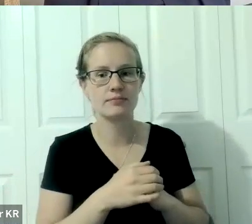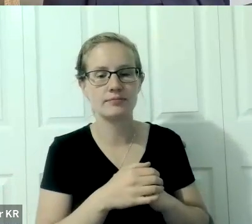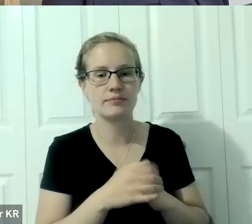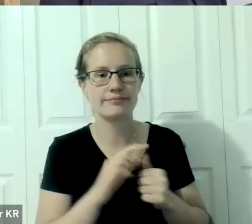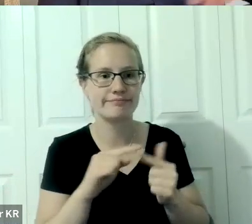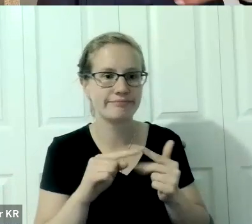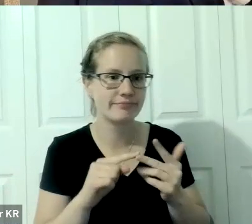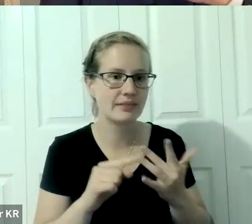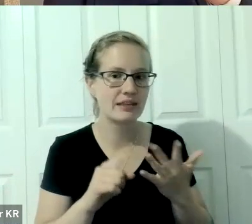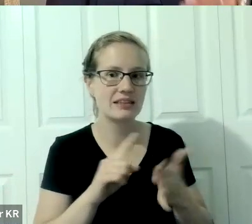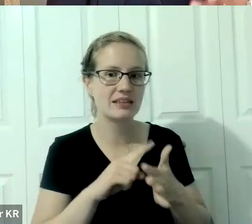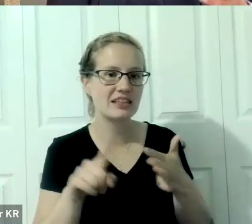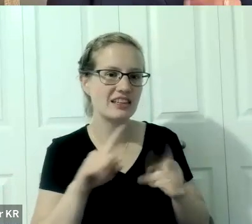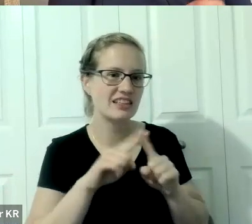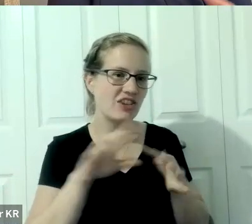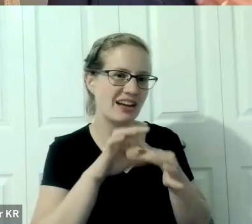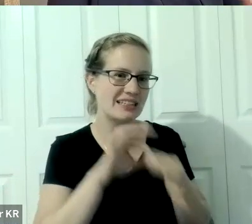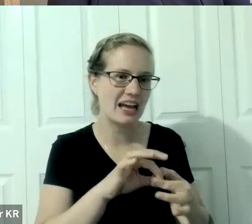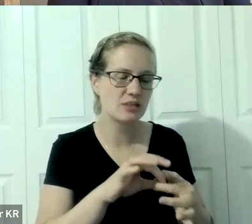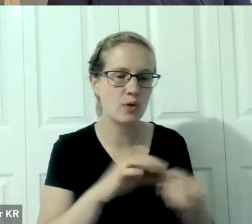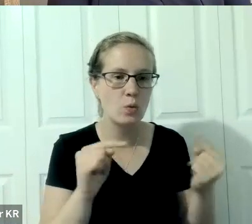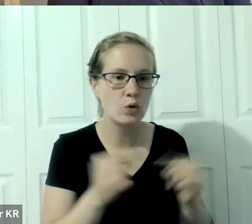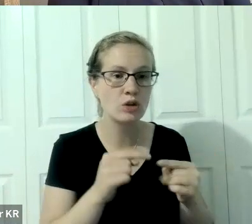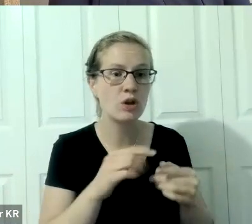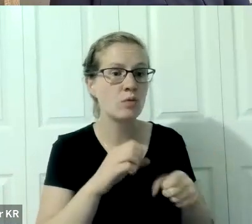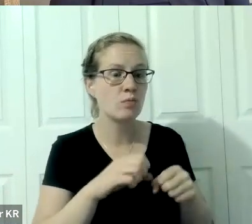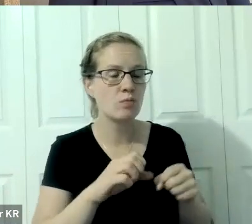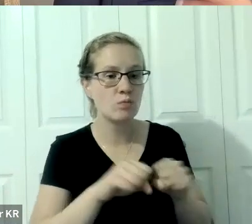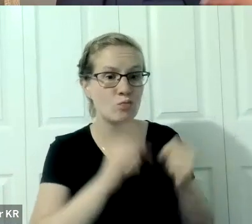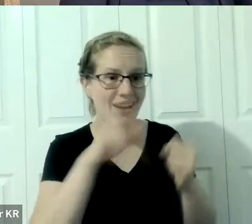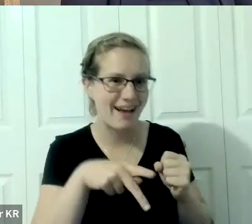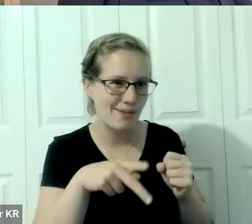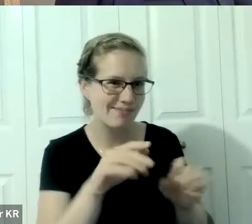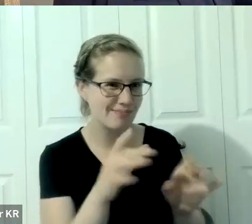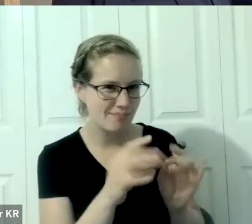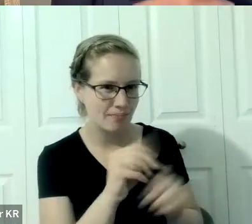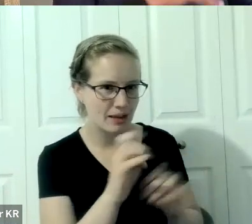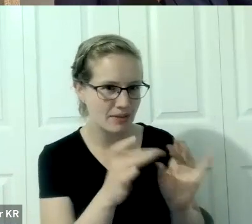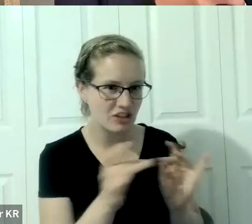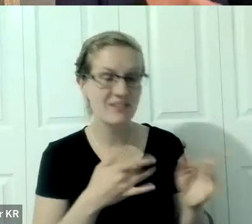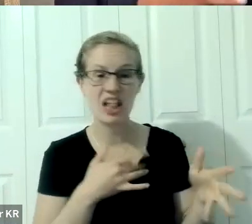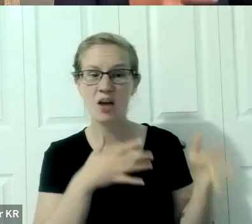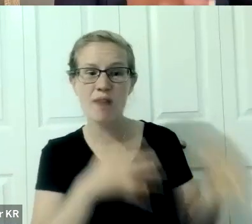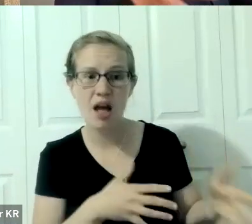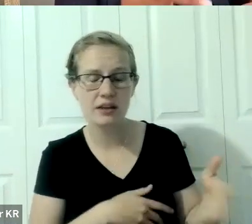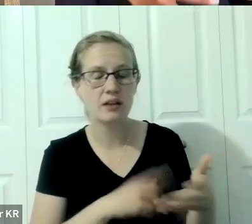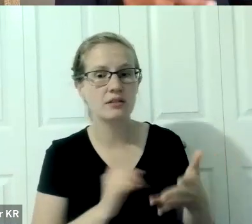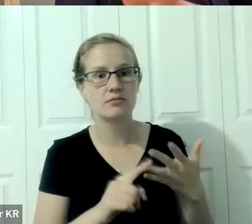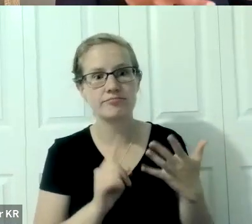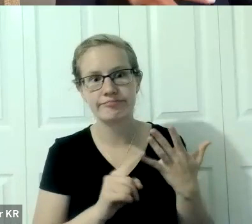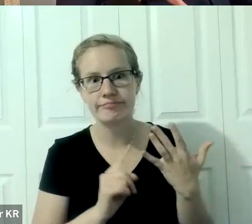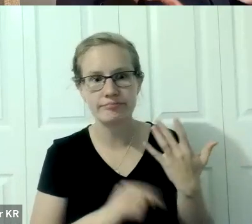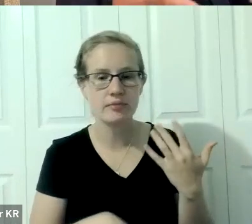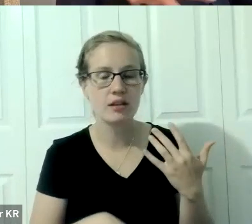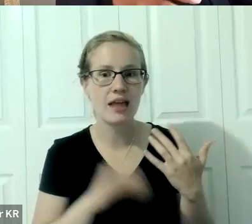different attachment wounds. So like a breakup might give a good example of that. Feeling abandoned, you know, that is